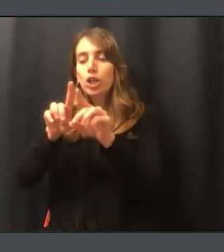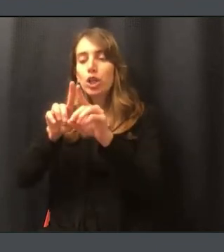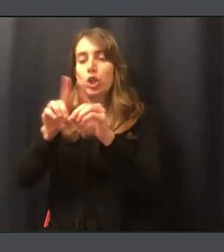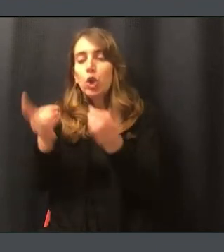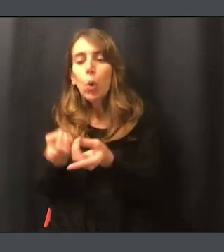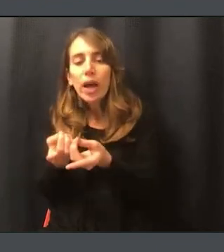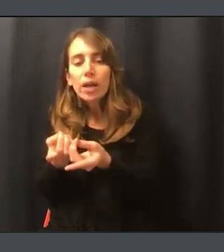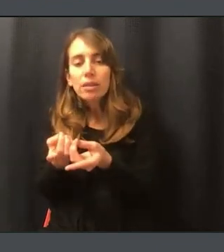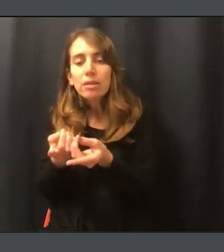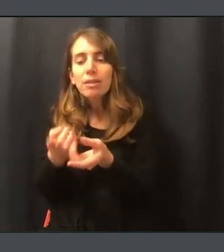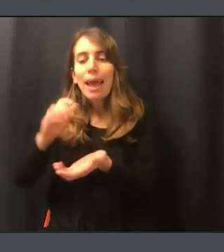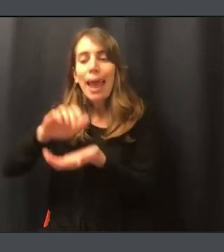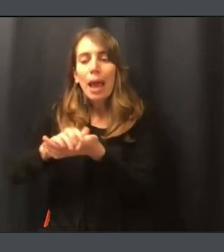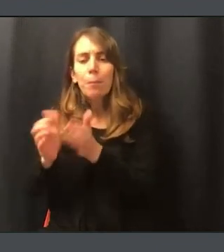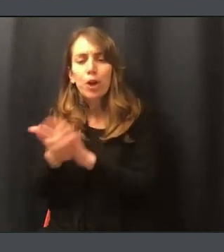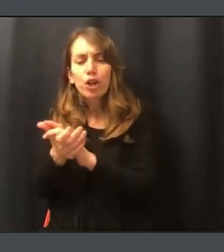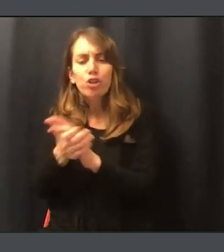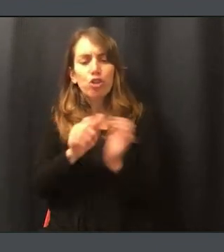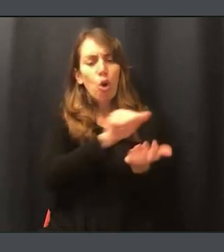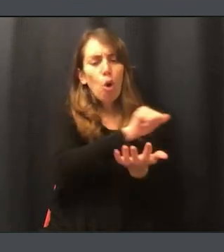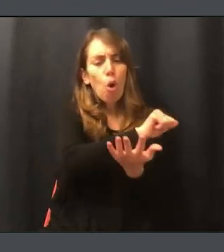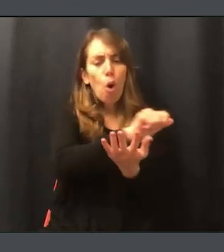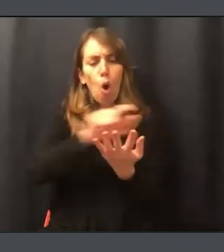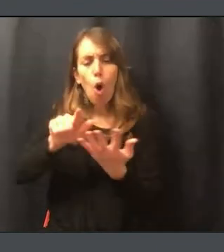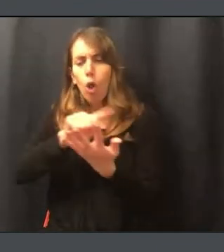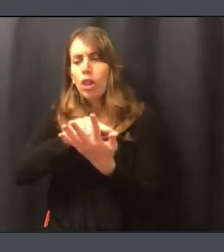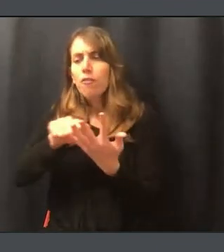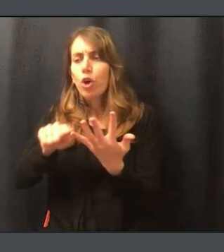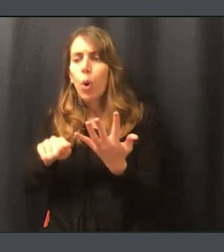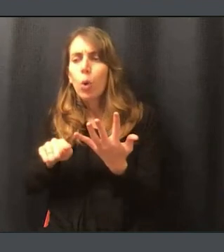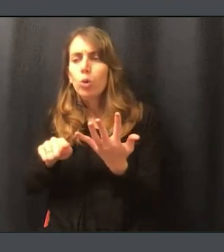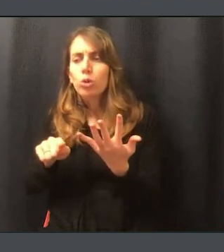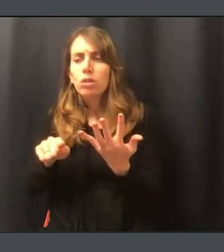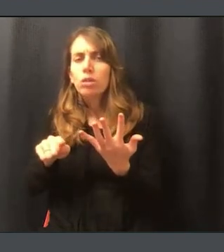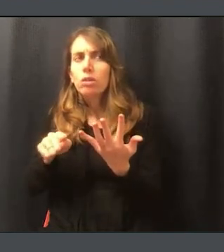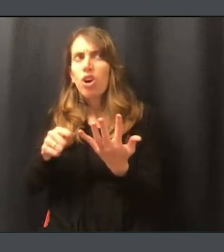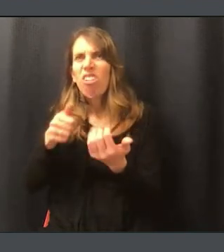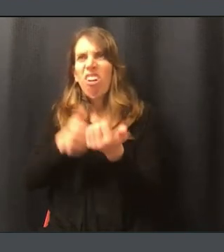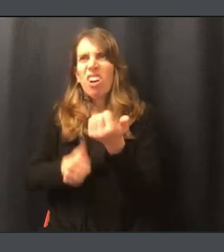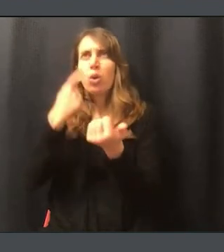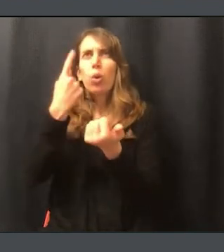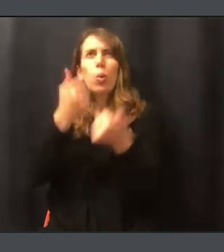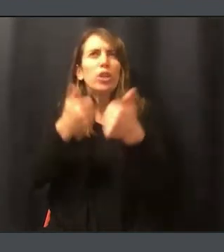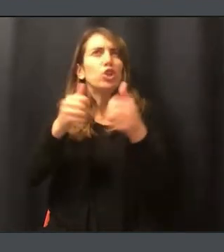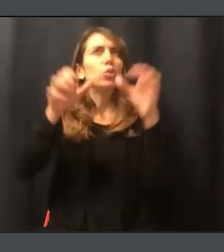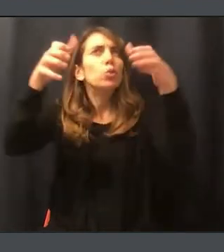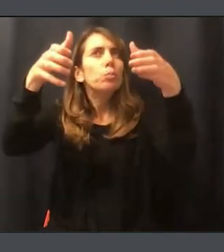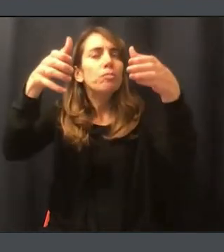semantic organization stuff, those are kind of shared cognitive linguistic skills, right?